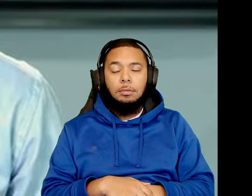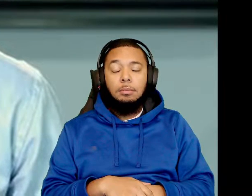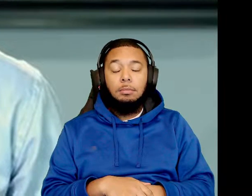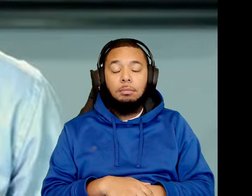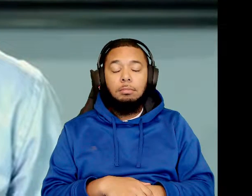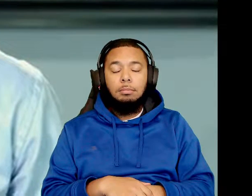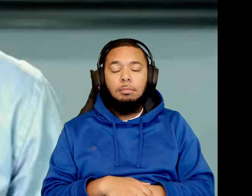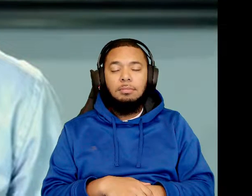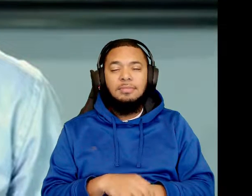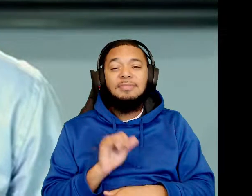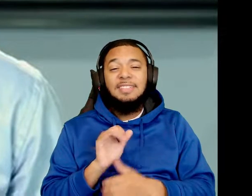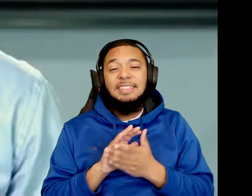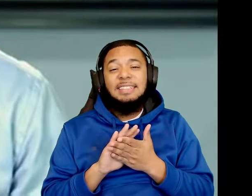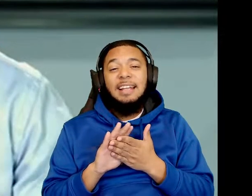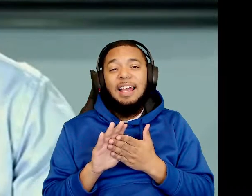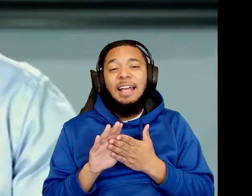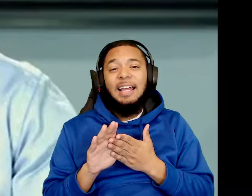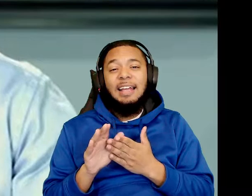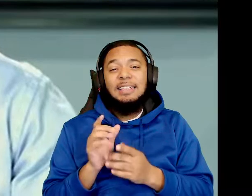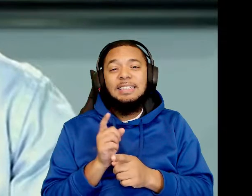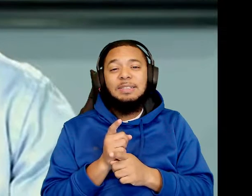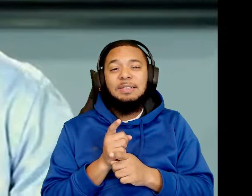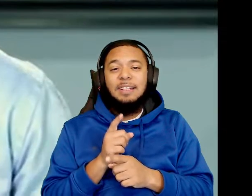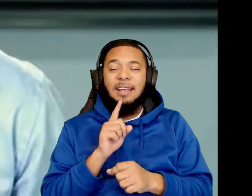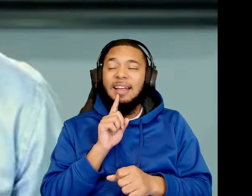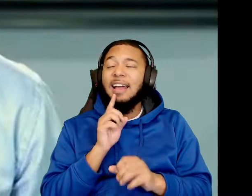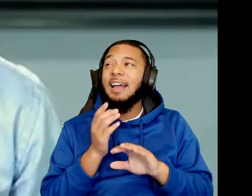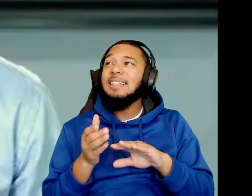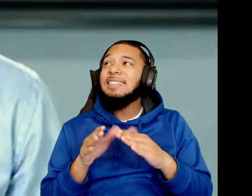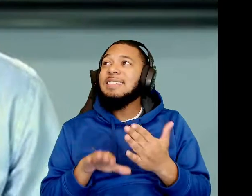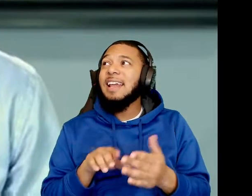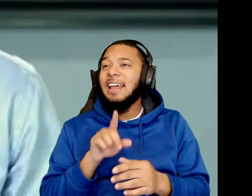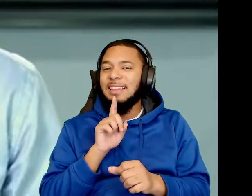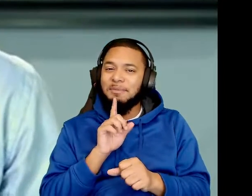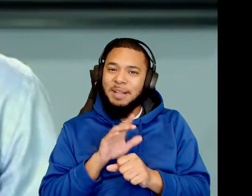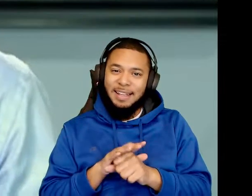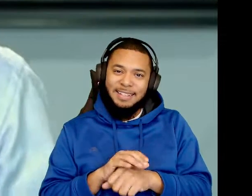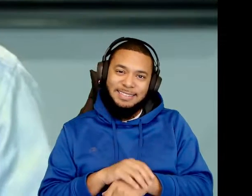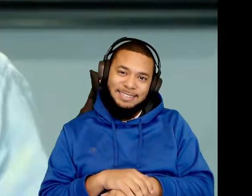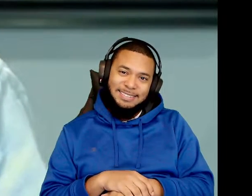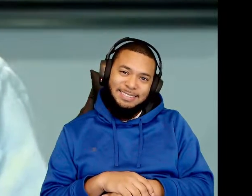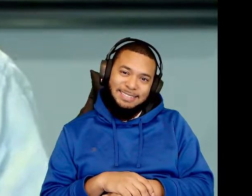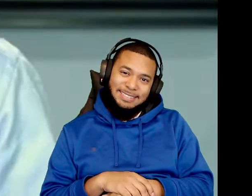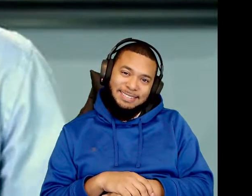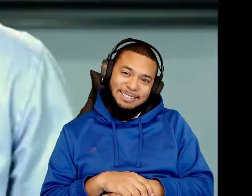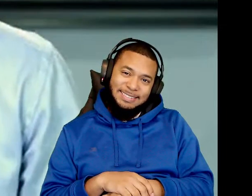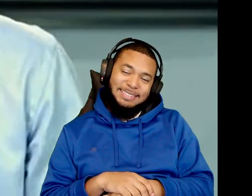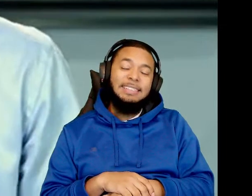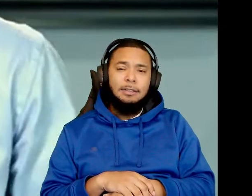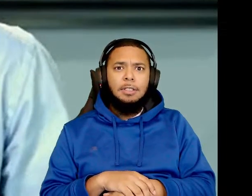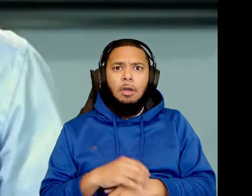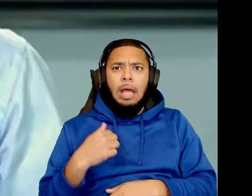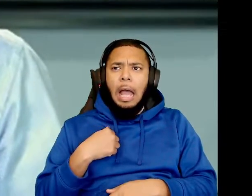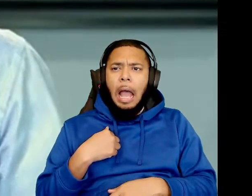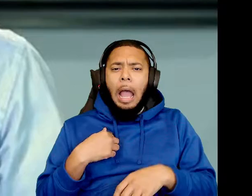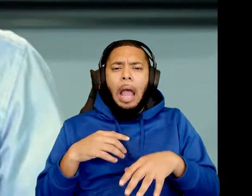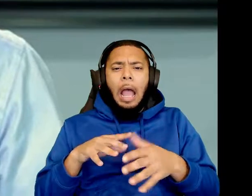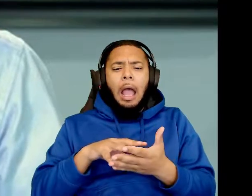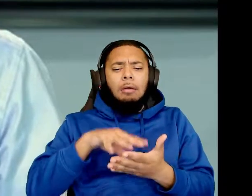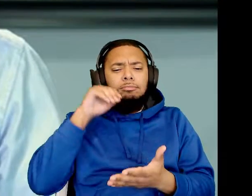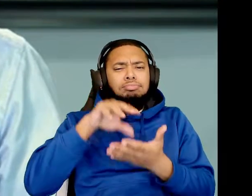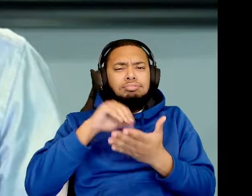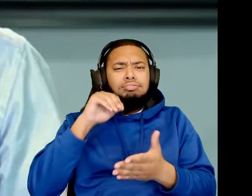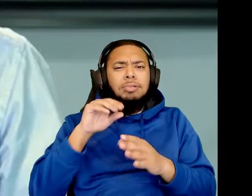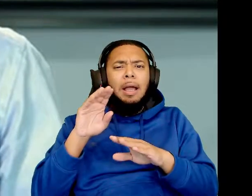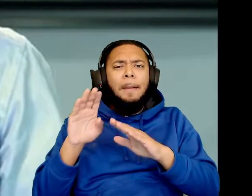Yes, isn't that nice? A death pledge. So you're sitting here I'm taking business math course.